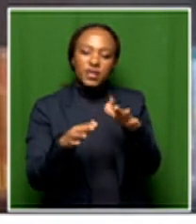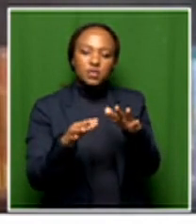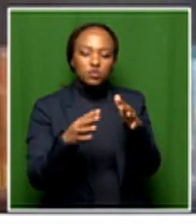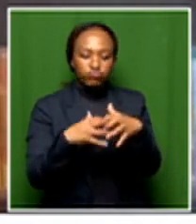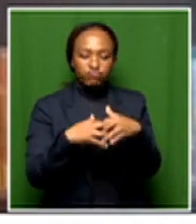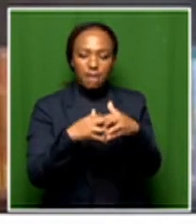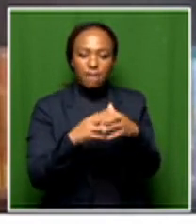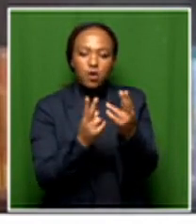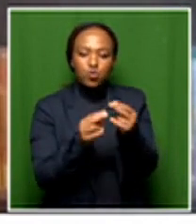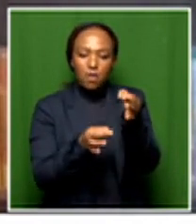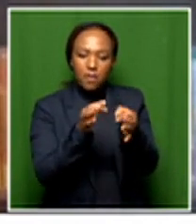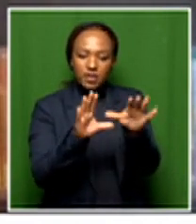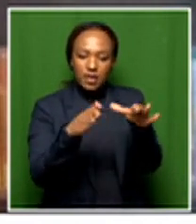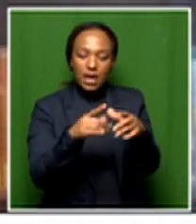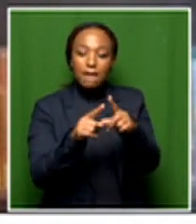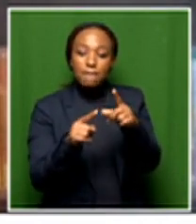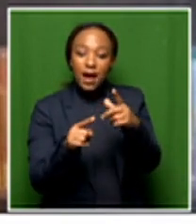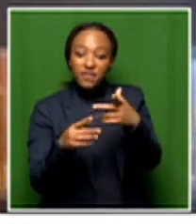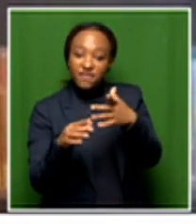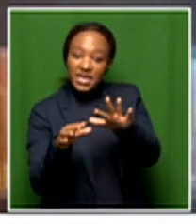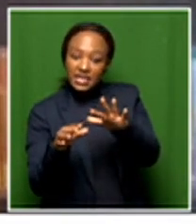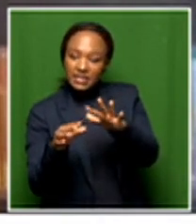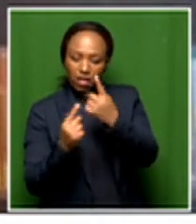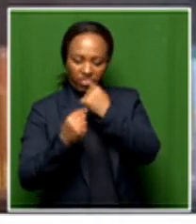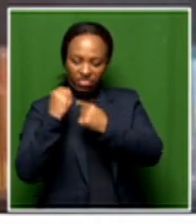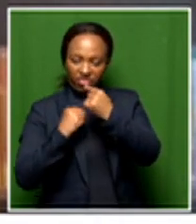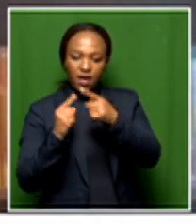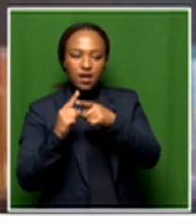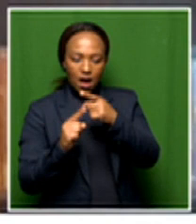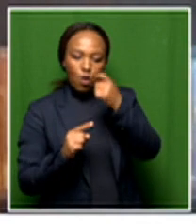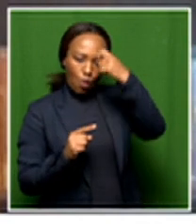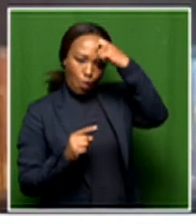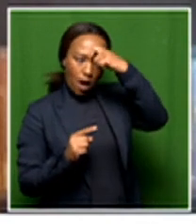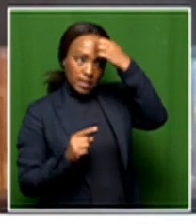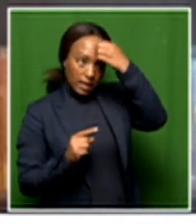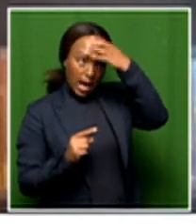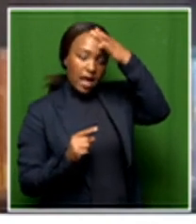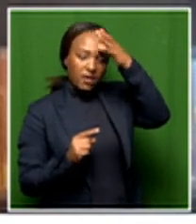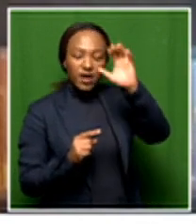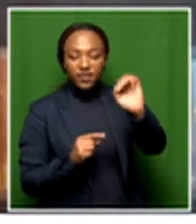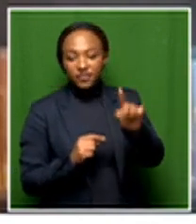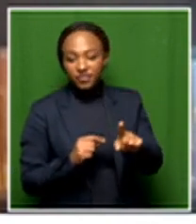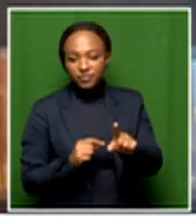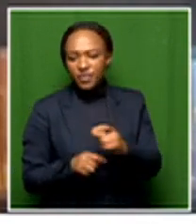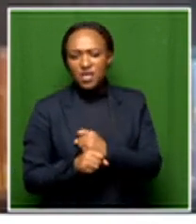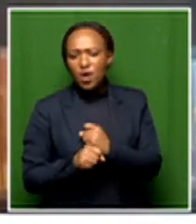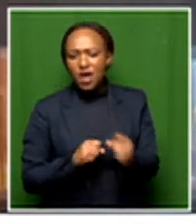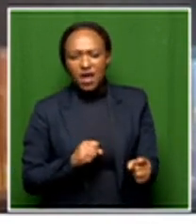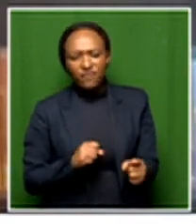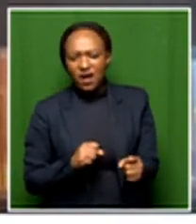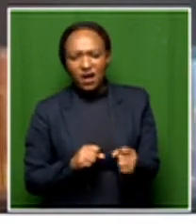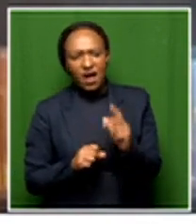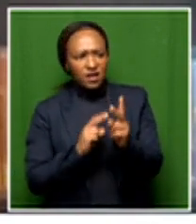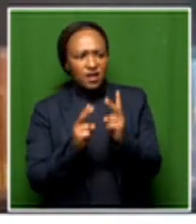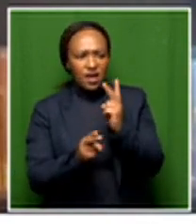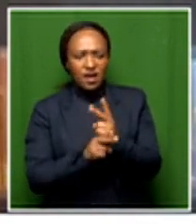party. But it means they are wiser. They will never be fooled again by plots like